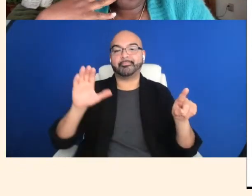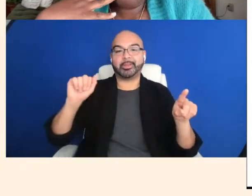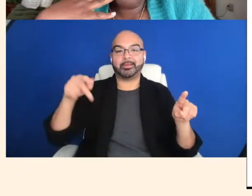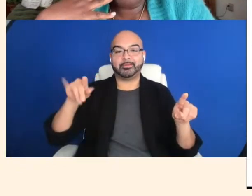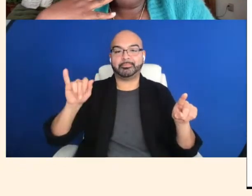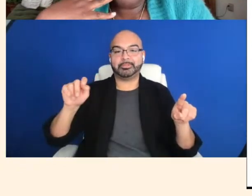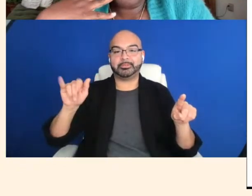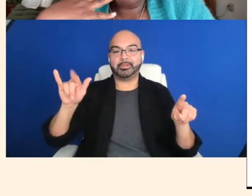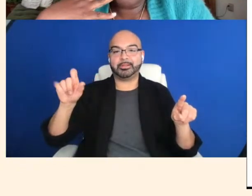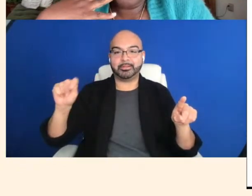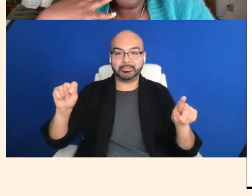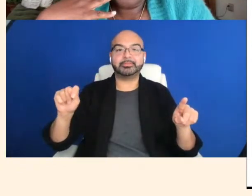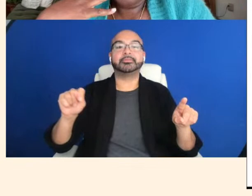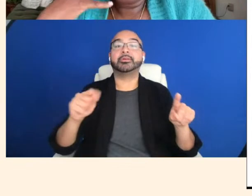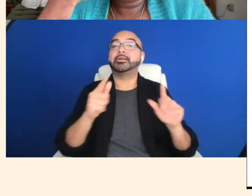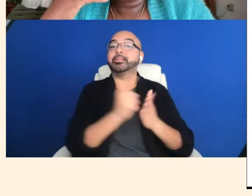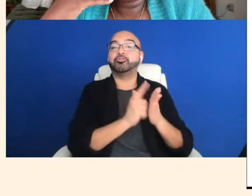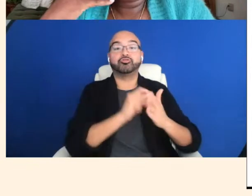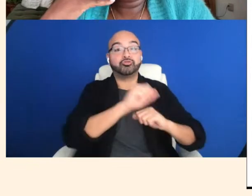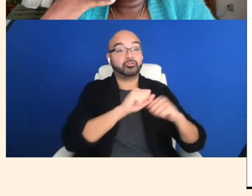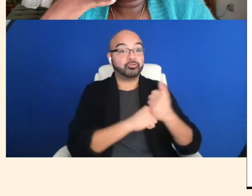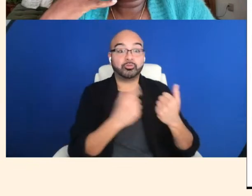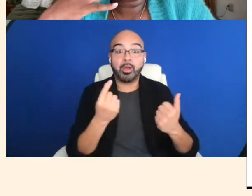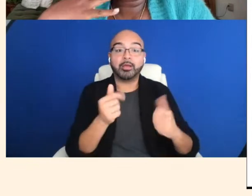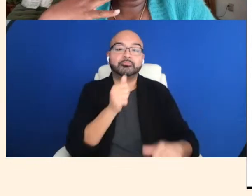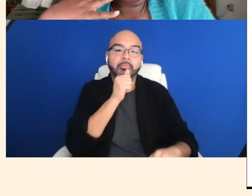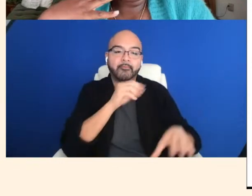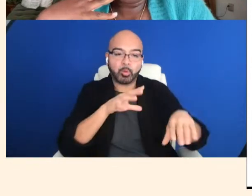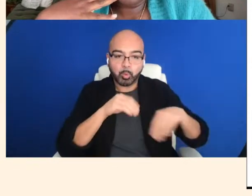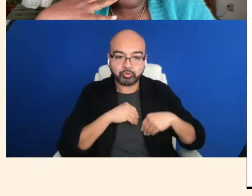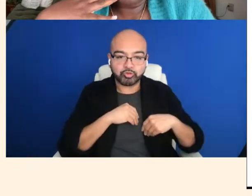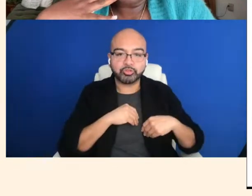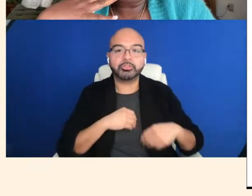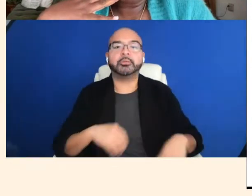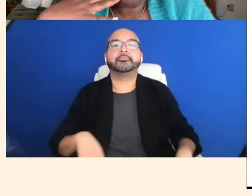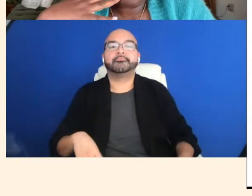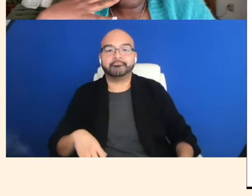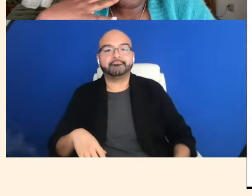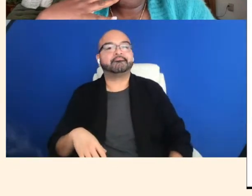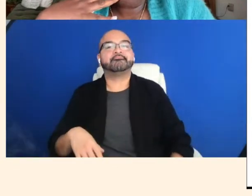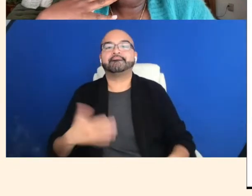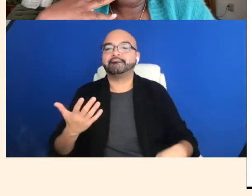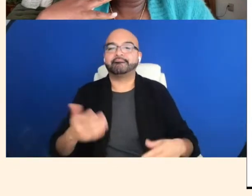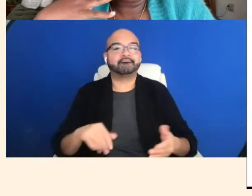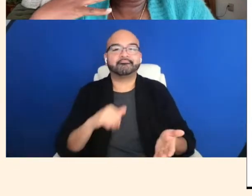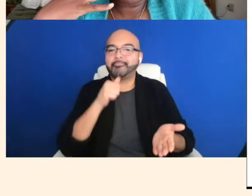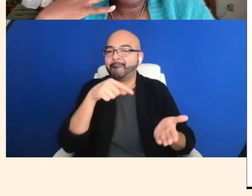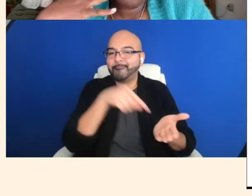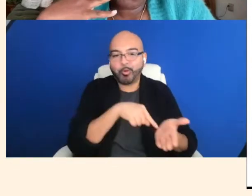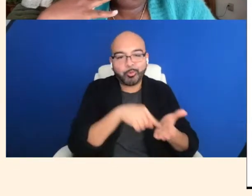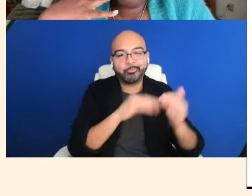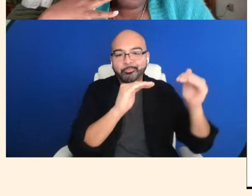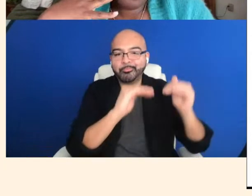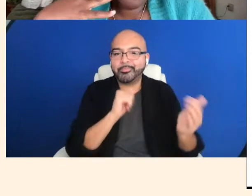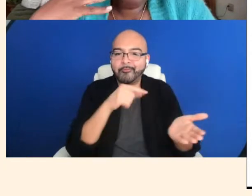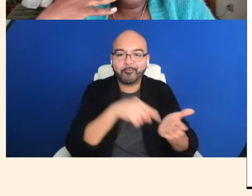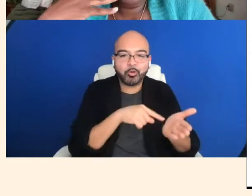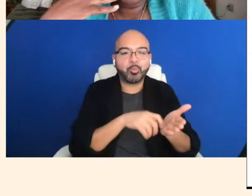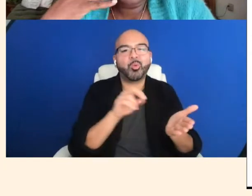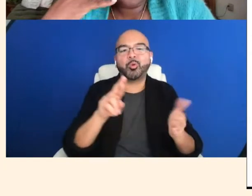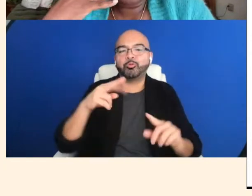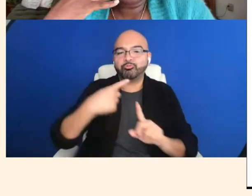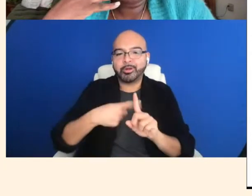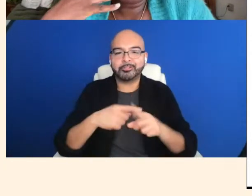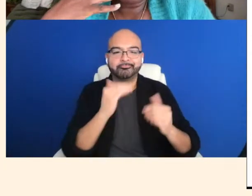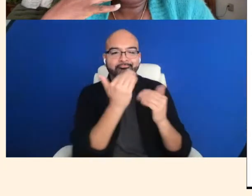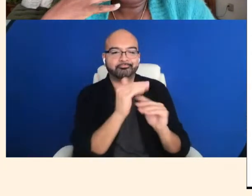structure is private ownership. Uh, they're often it's not affordable or at best rent controlled,